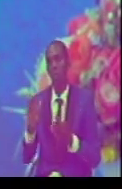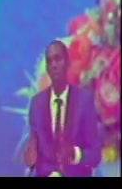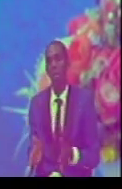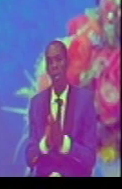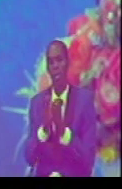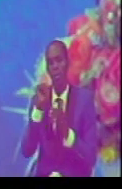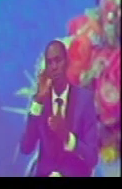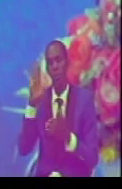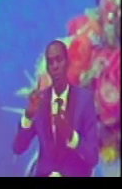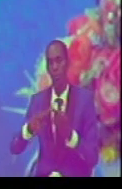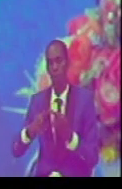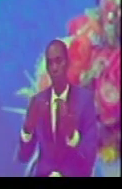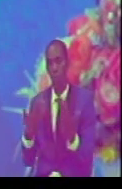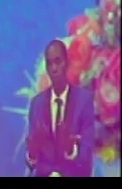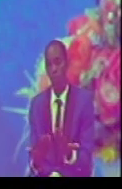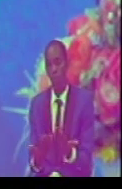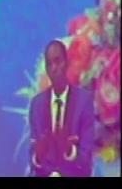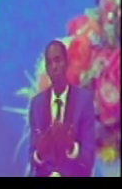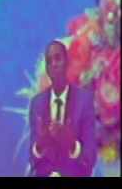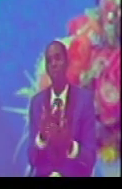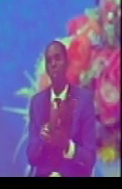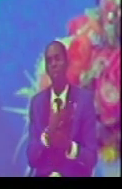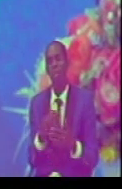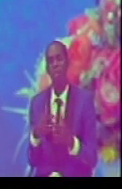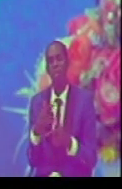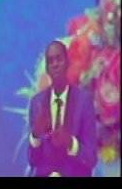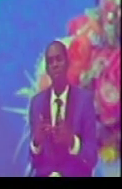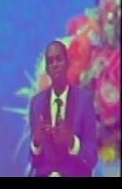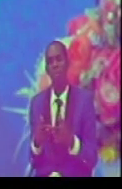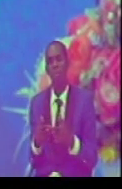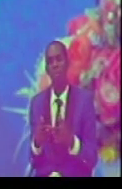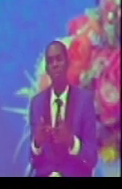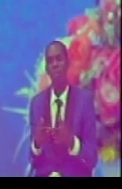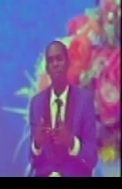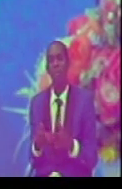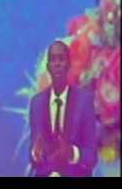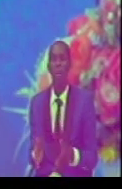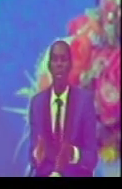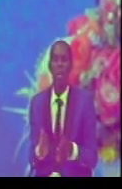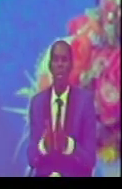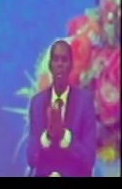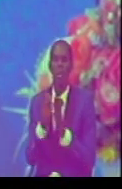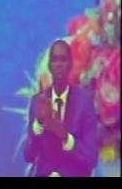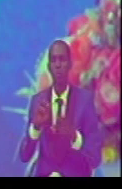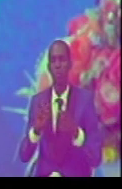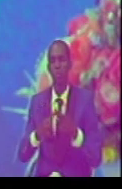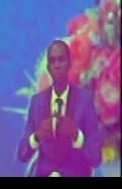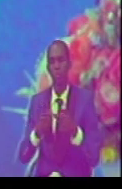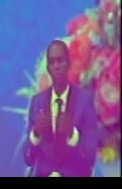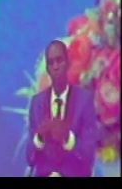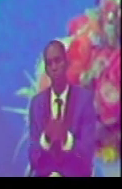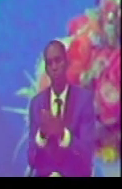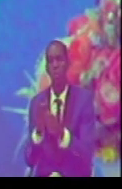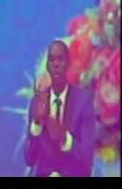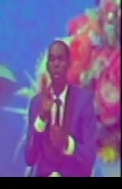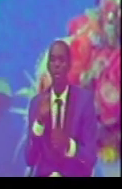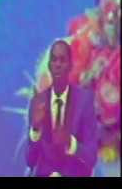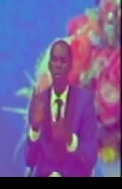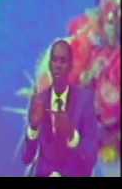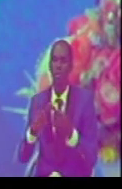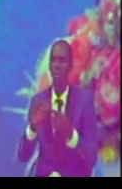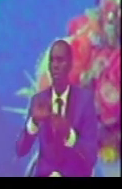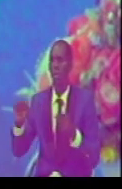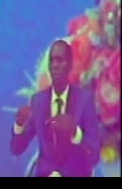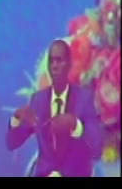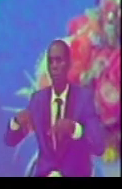in the church to wait behind. And then she asked for people to accompany her to Oimi